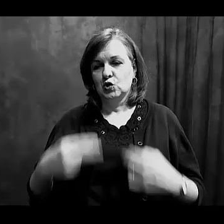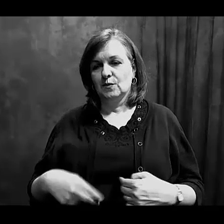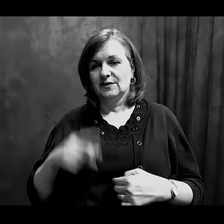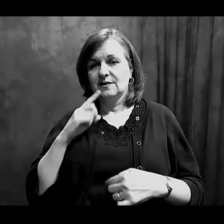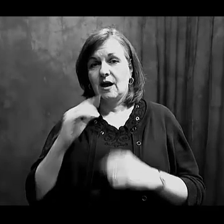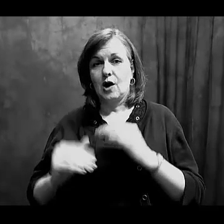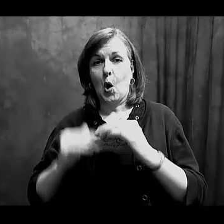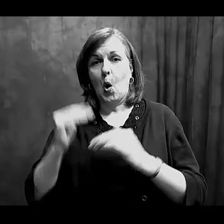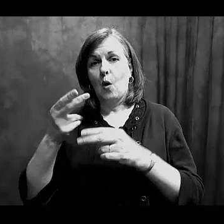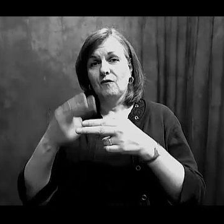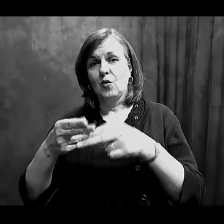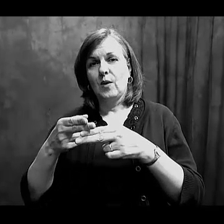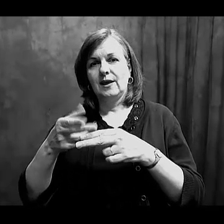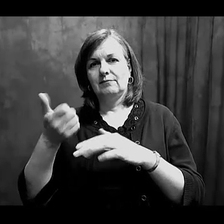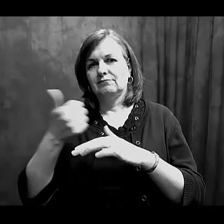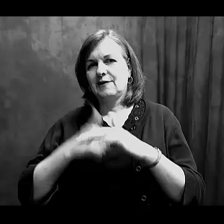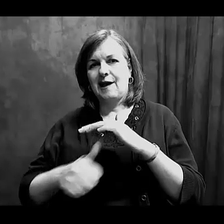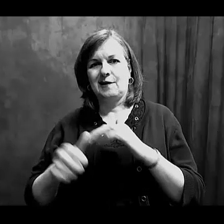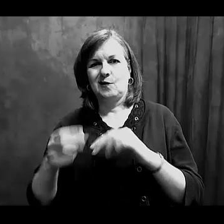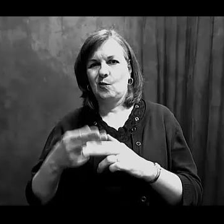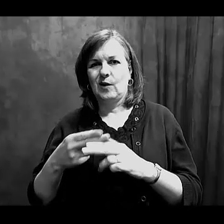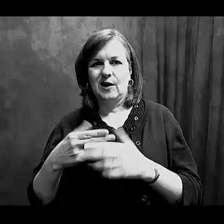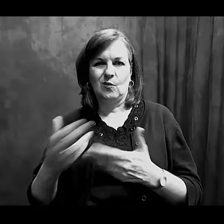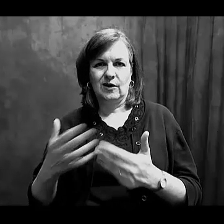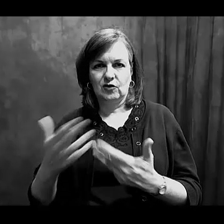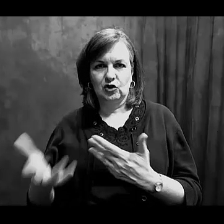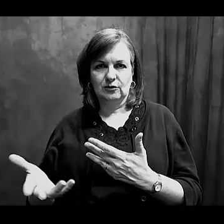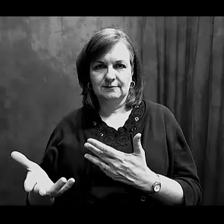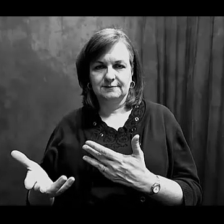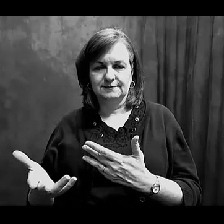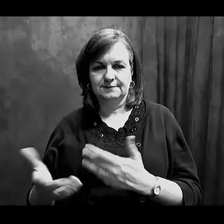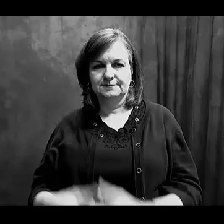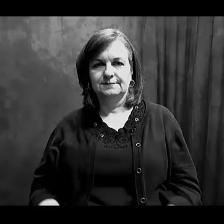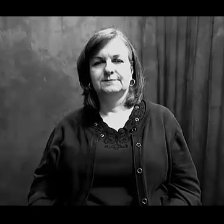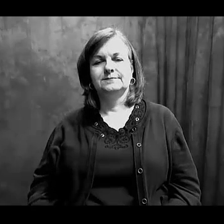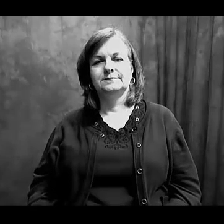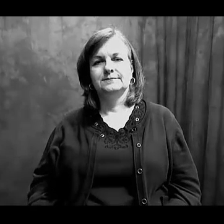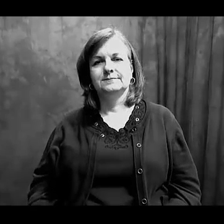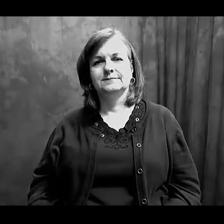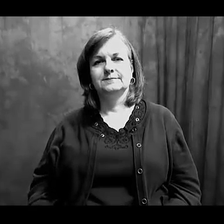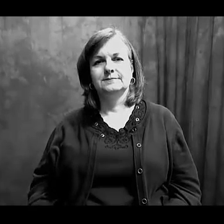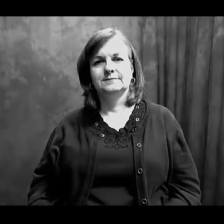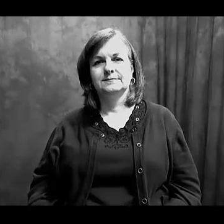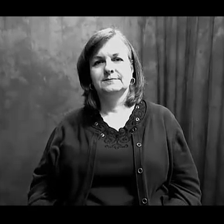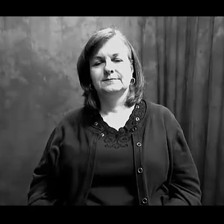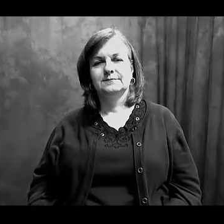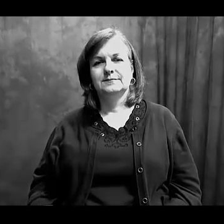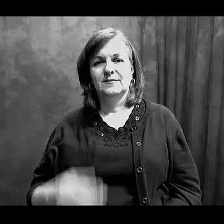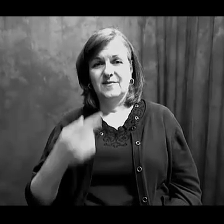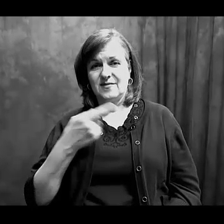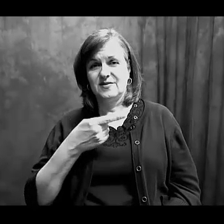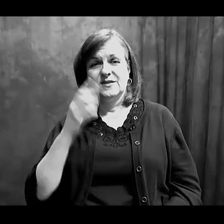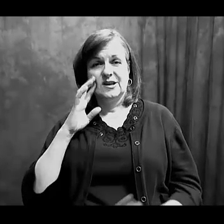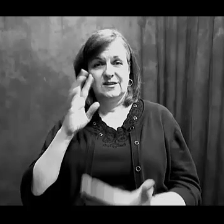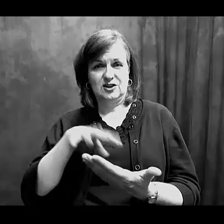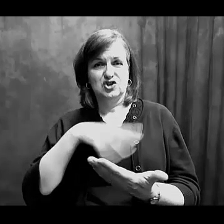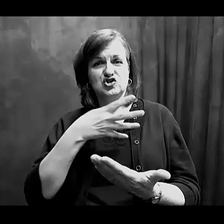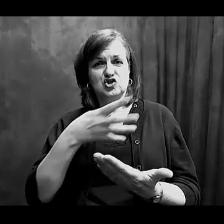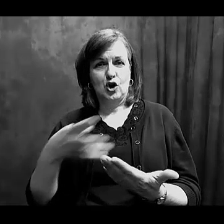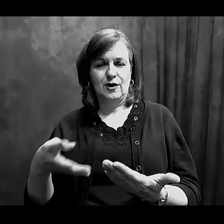BMI has been the gold standard for a long time for humans to estimate whether or not they're overweight,